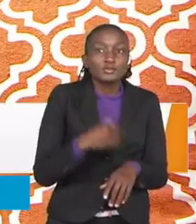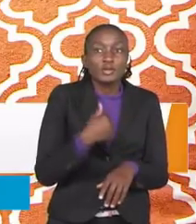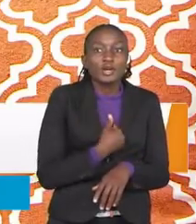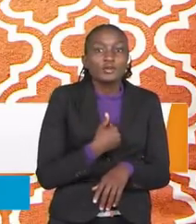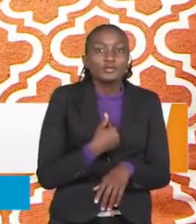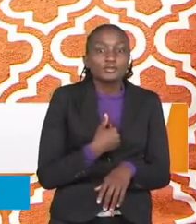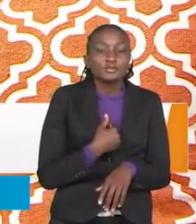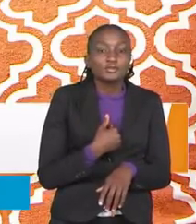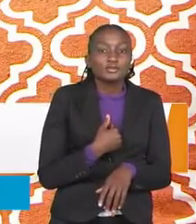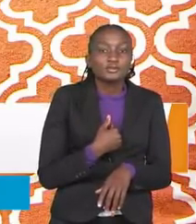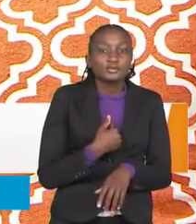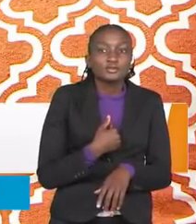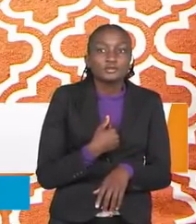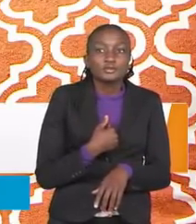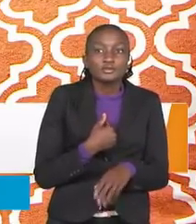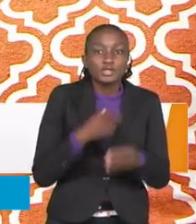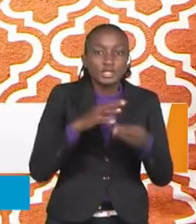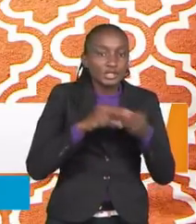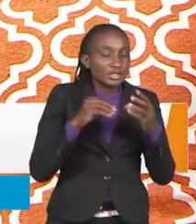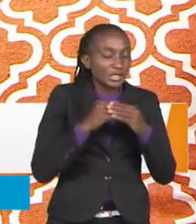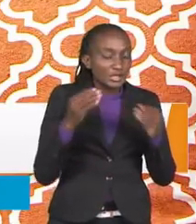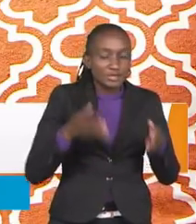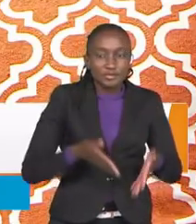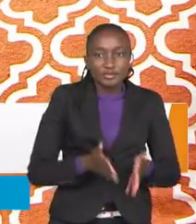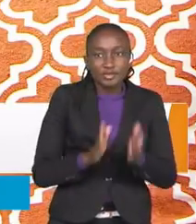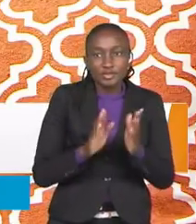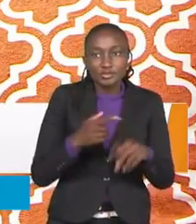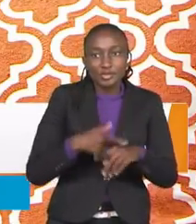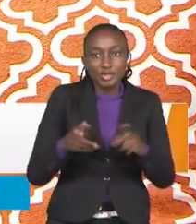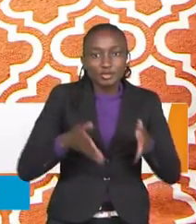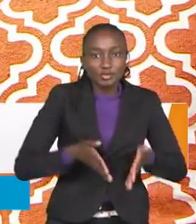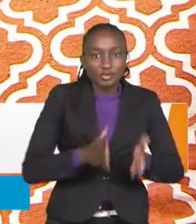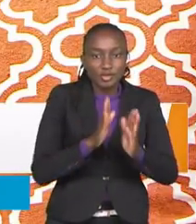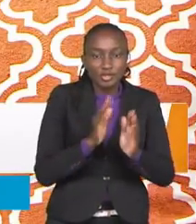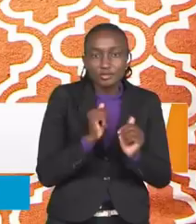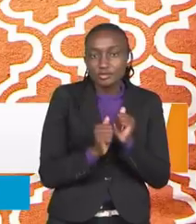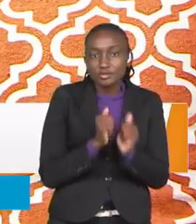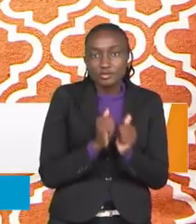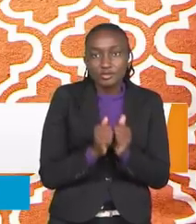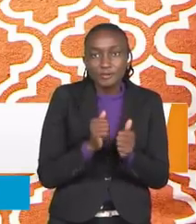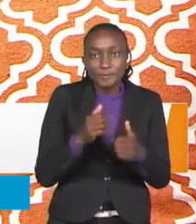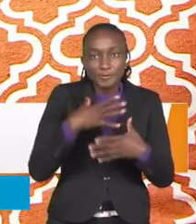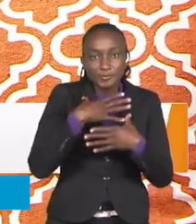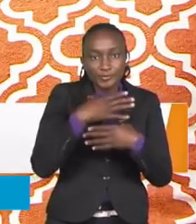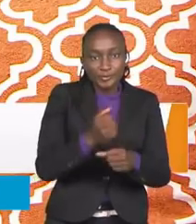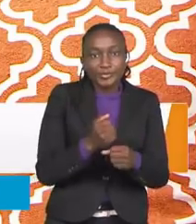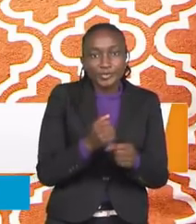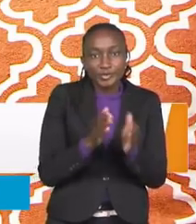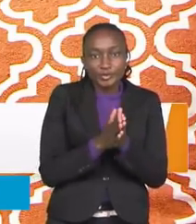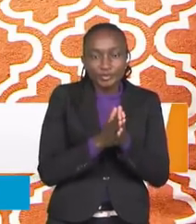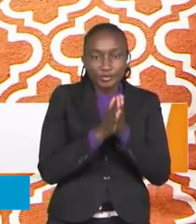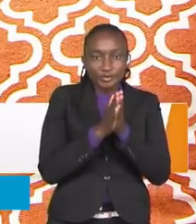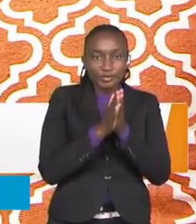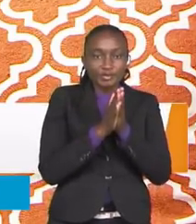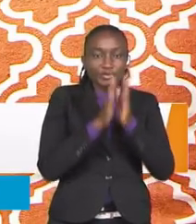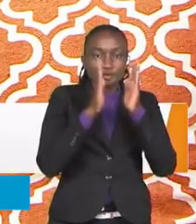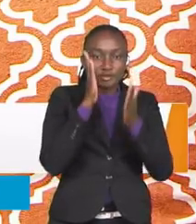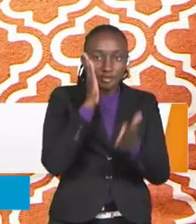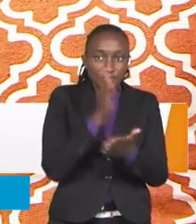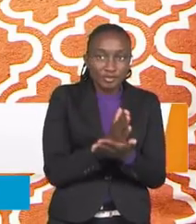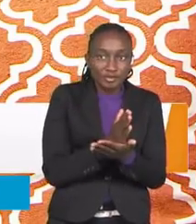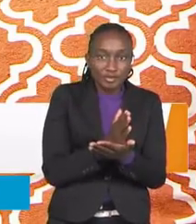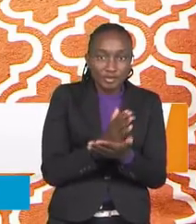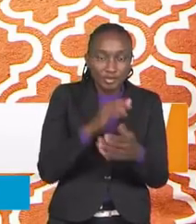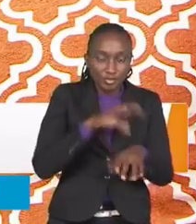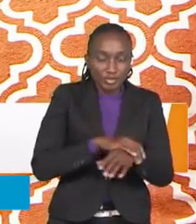have not just creative ways, but ways that are trustworthy and credible to even raise those